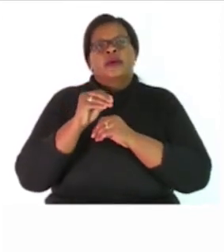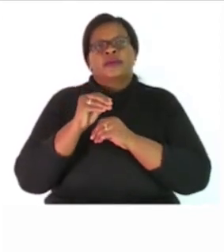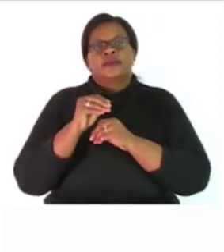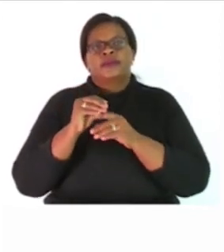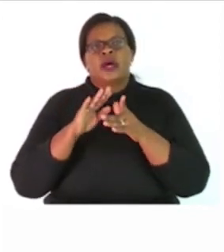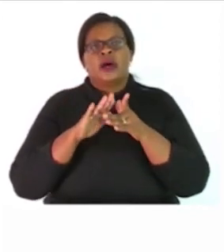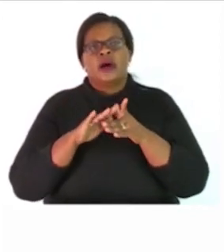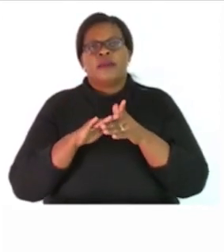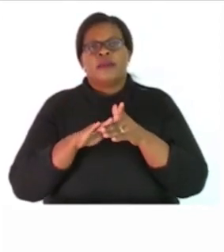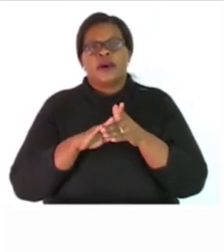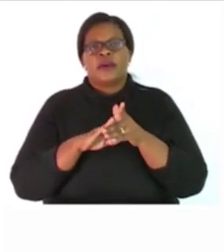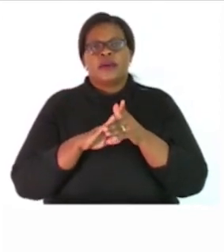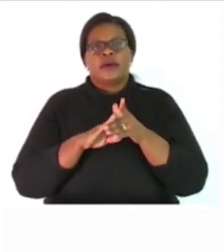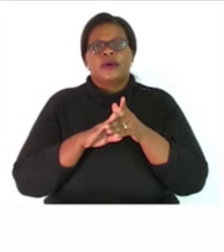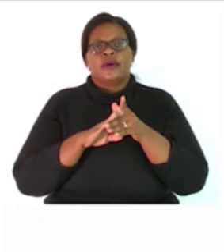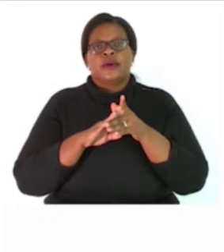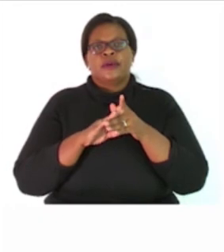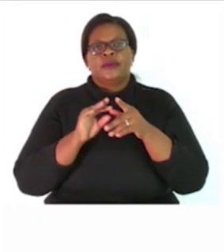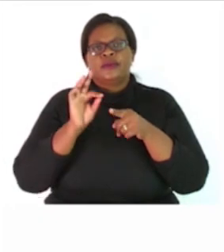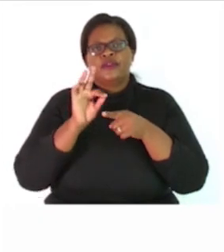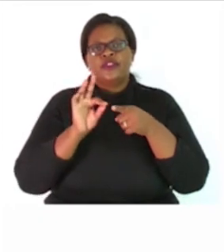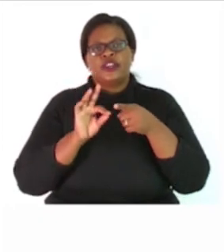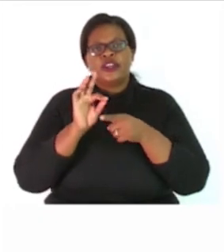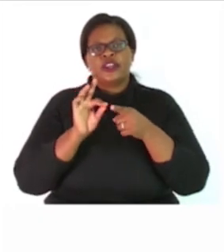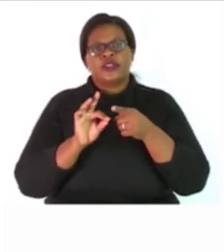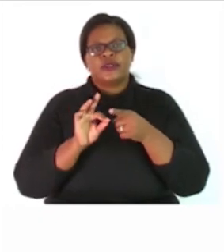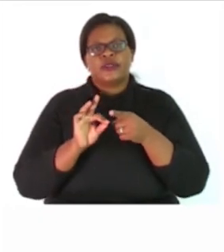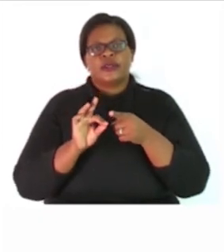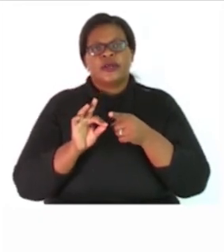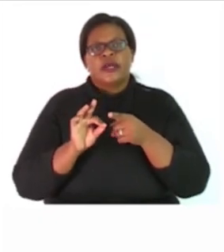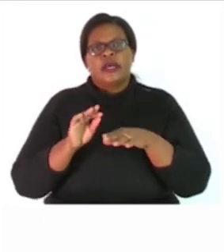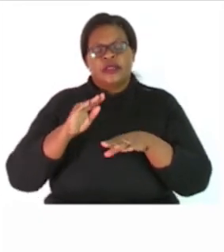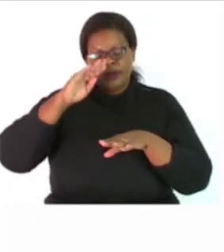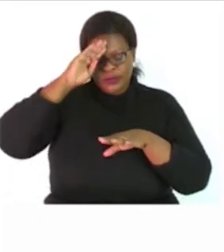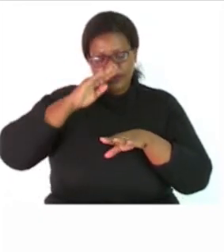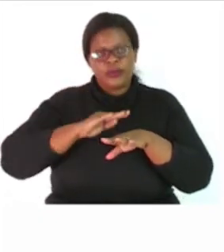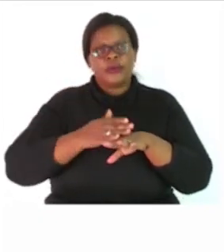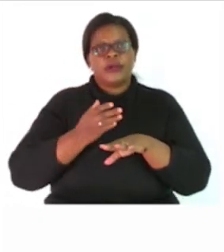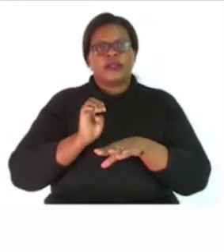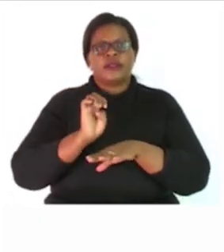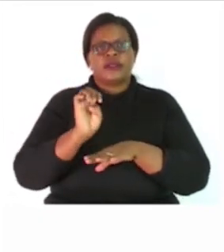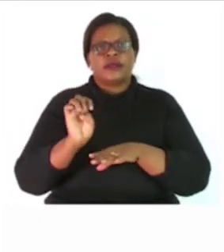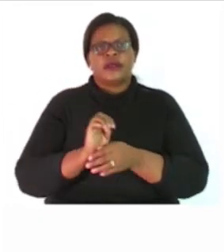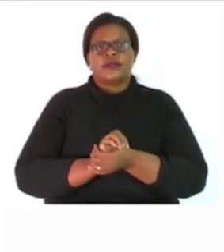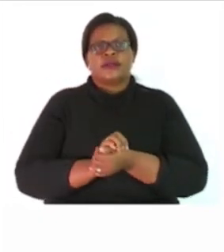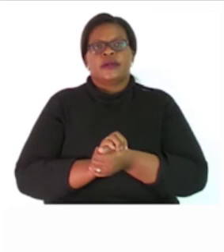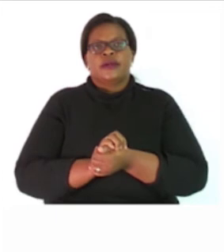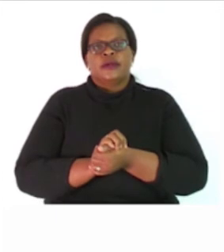The learning objectives is to know factors and their property. Their